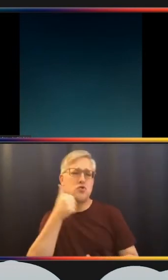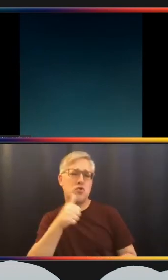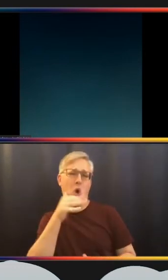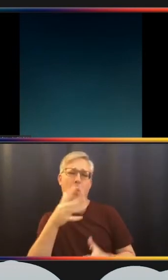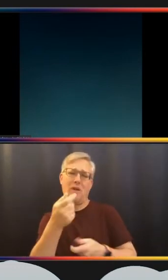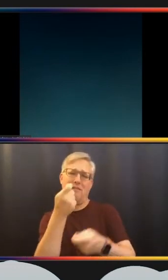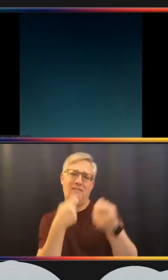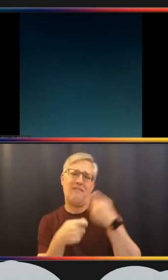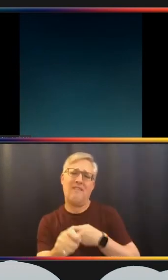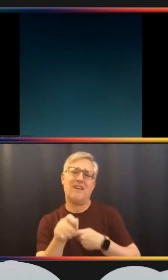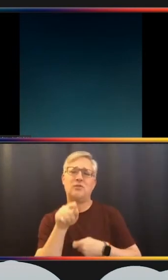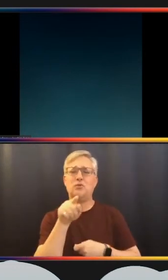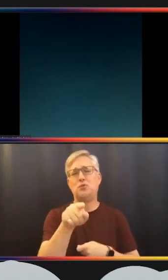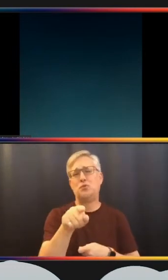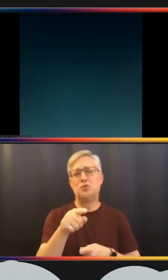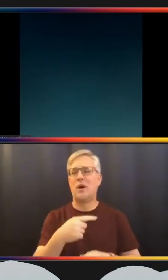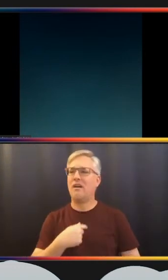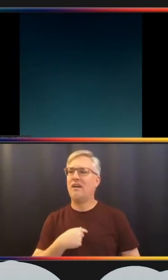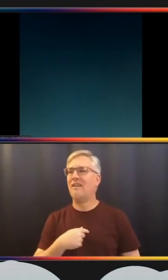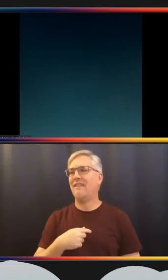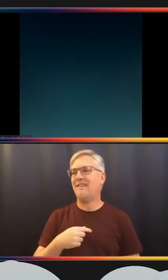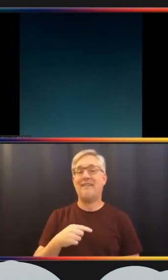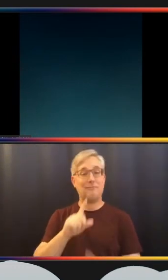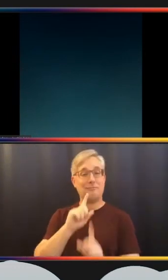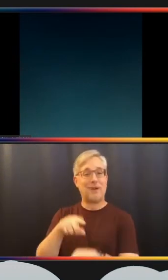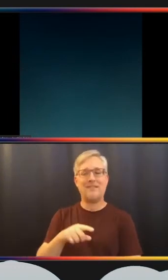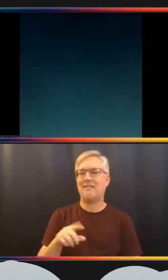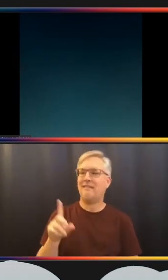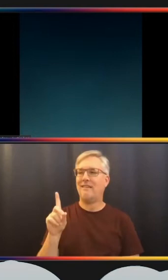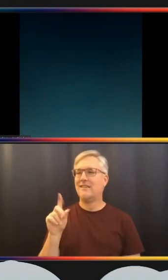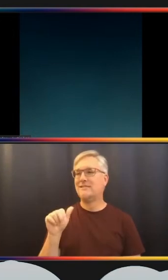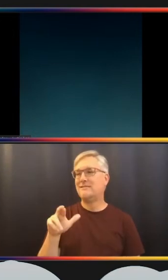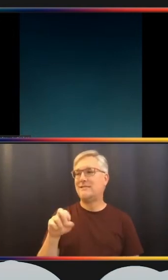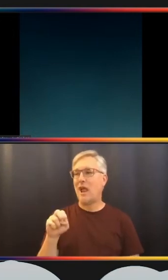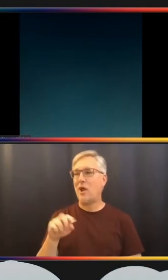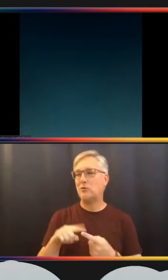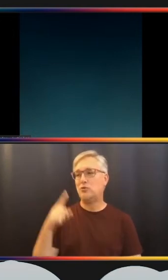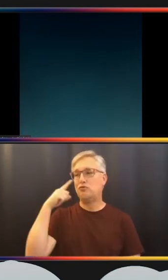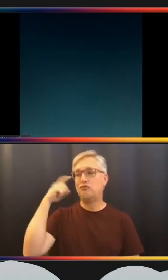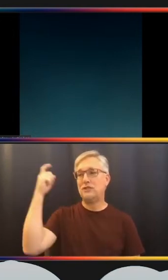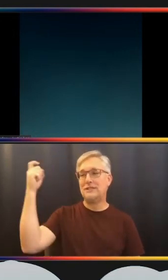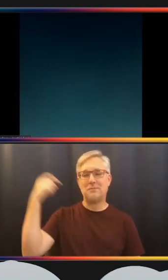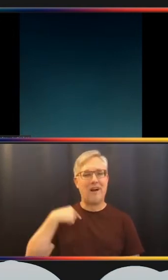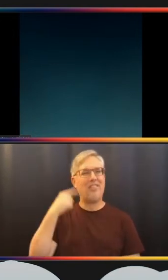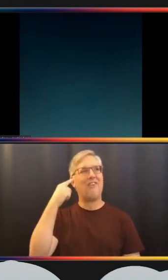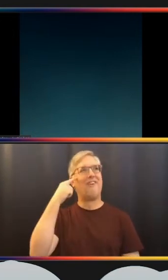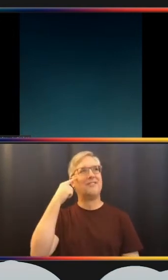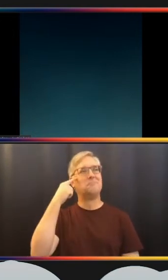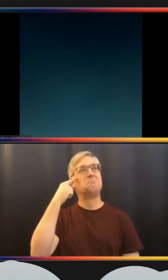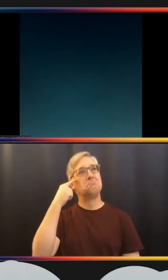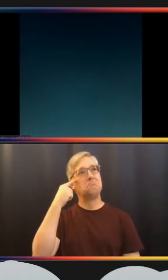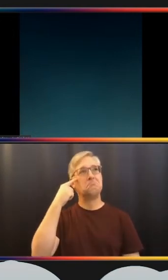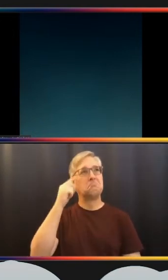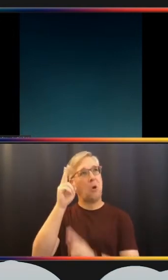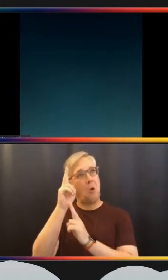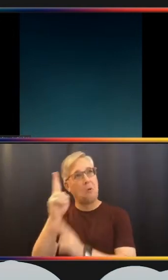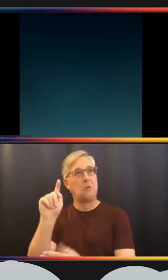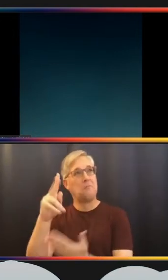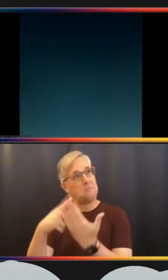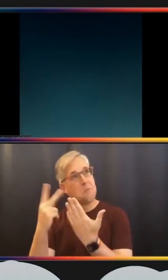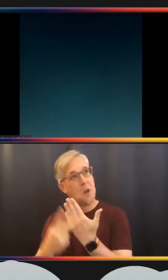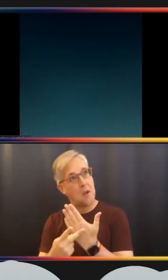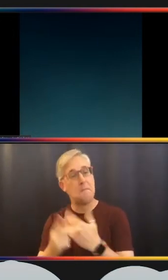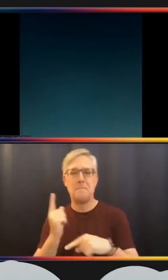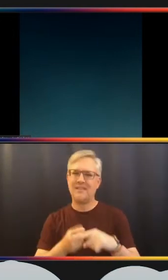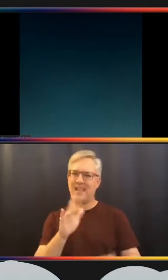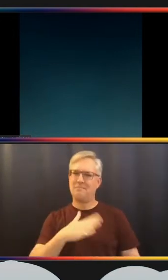Dream. So I thought it would be a nice nod to the show, but also to how I live my life. I used to want to get